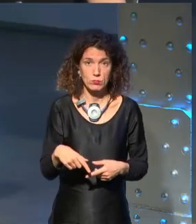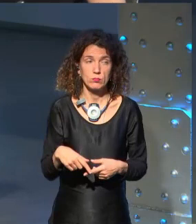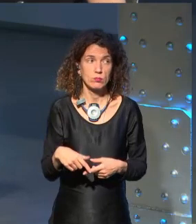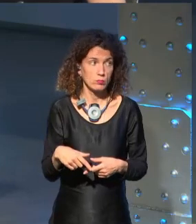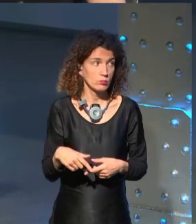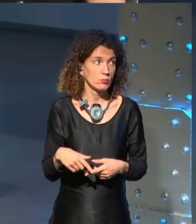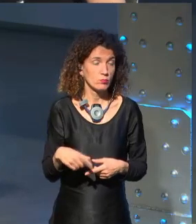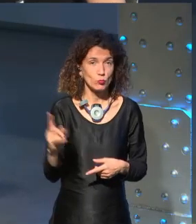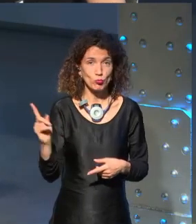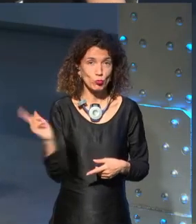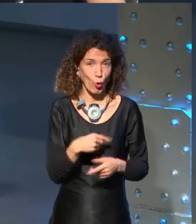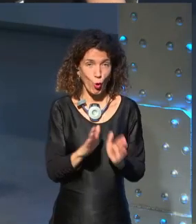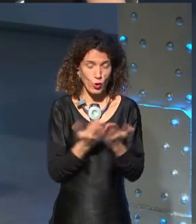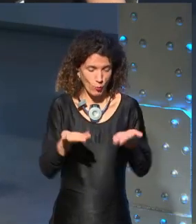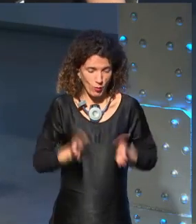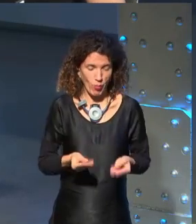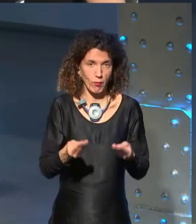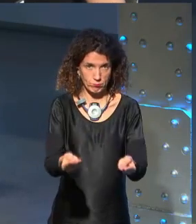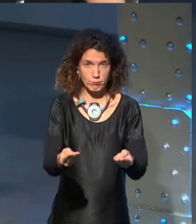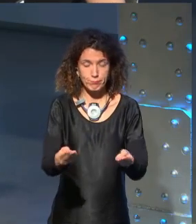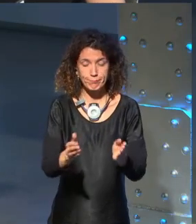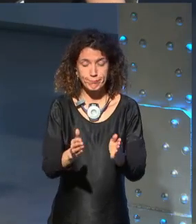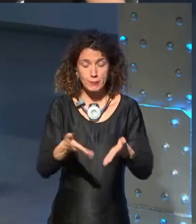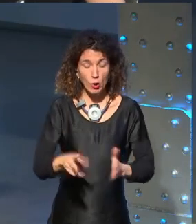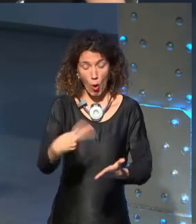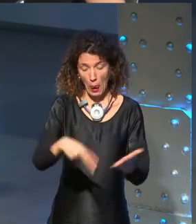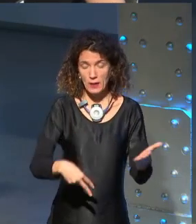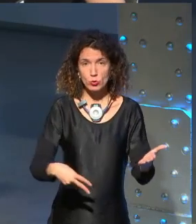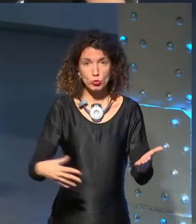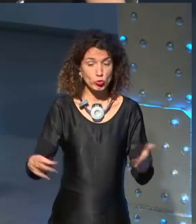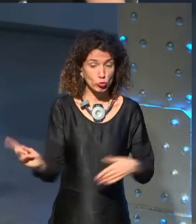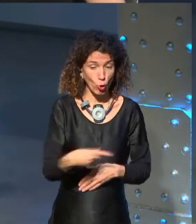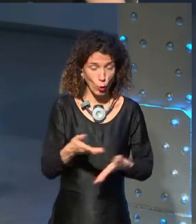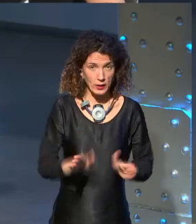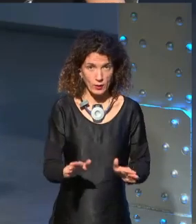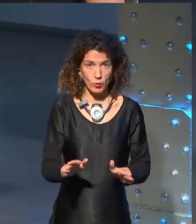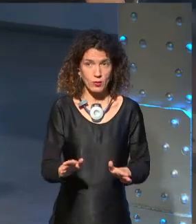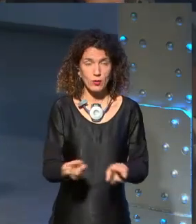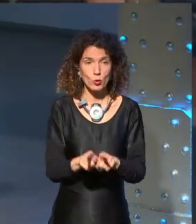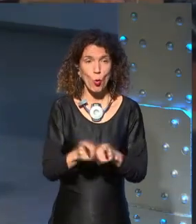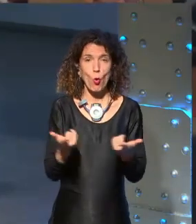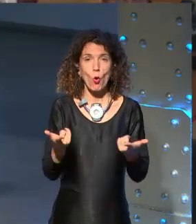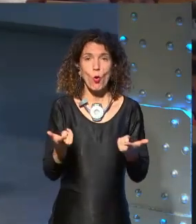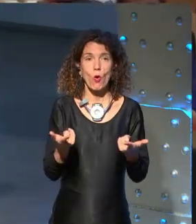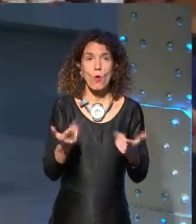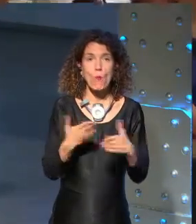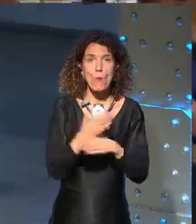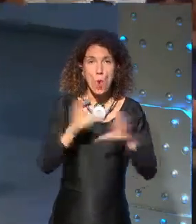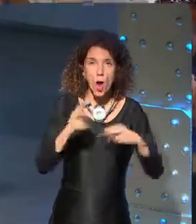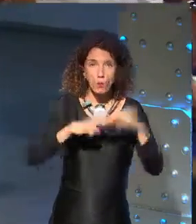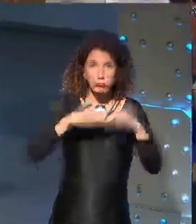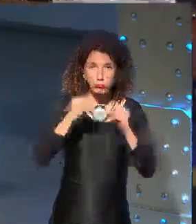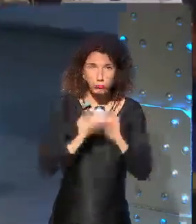them to my kids. My kids love the books. All of the furniture I made, I've either given it to them or they've seen